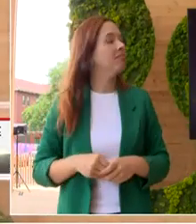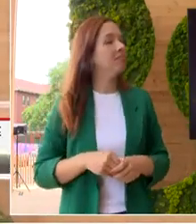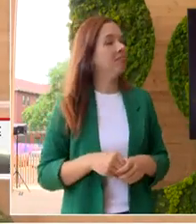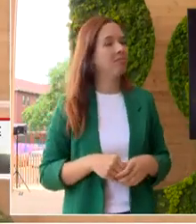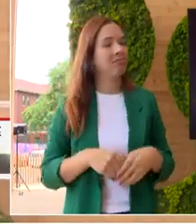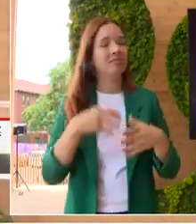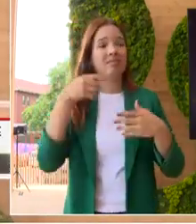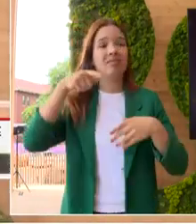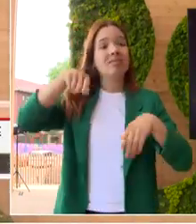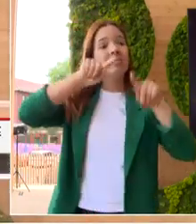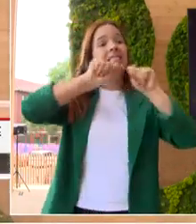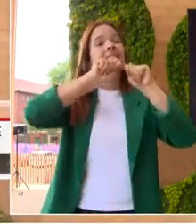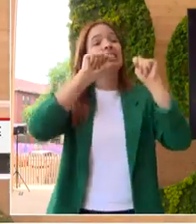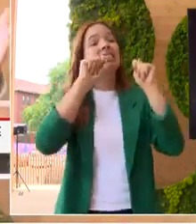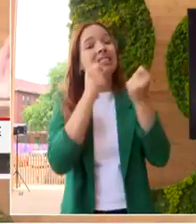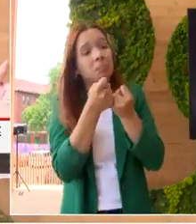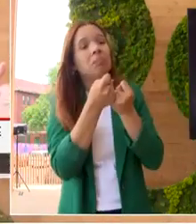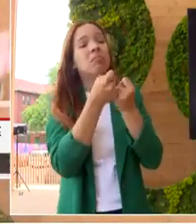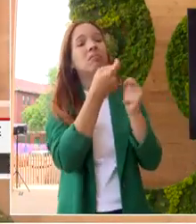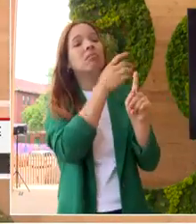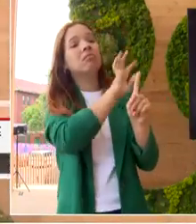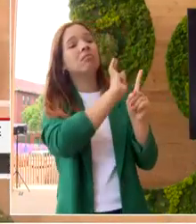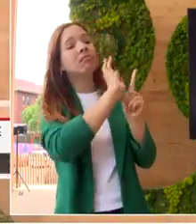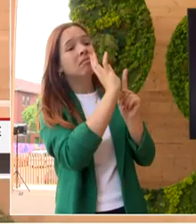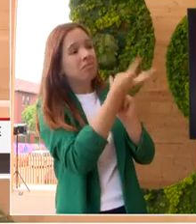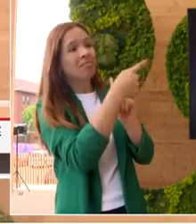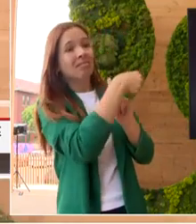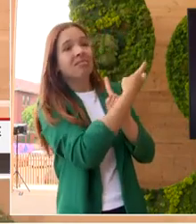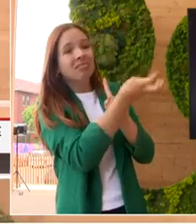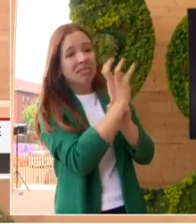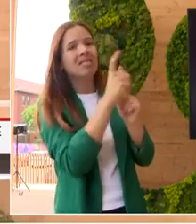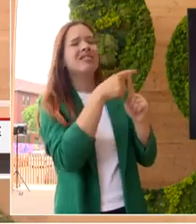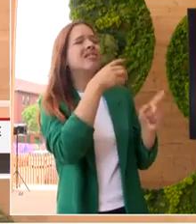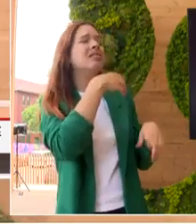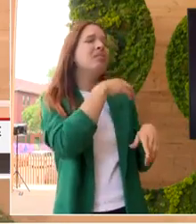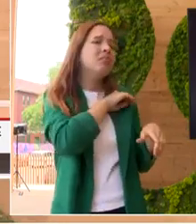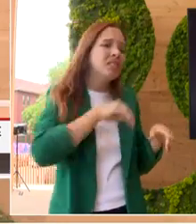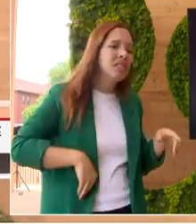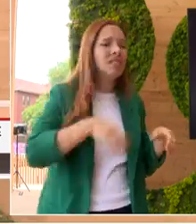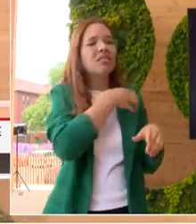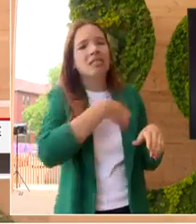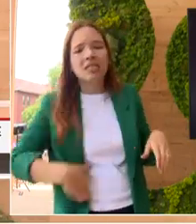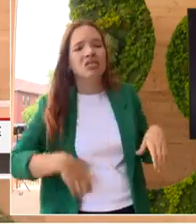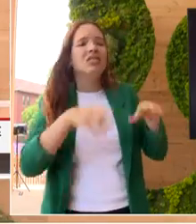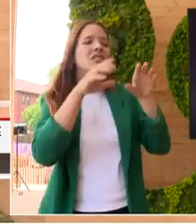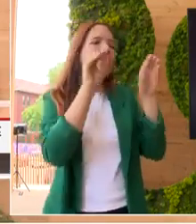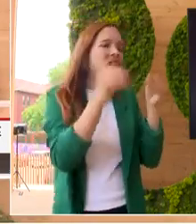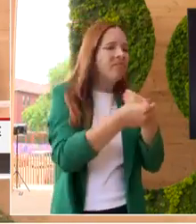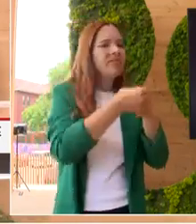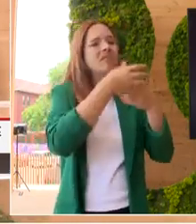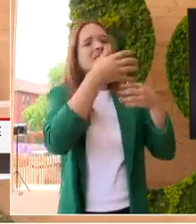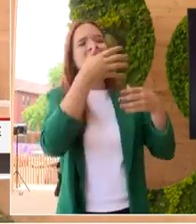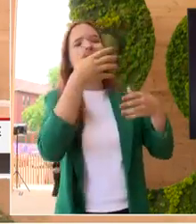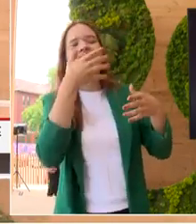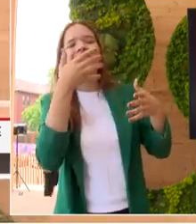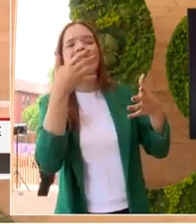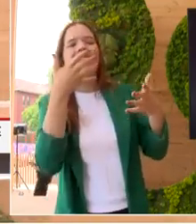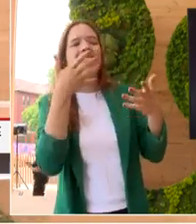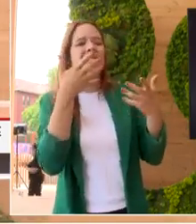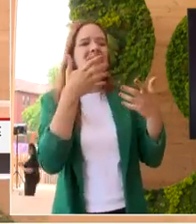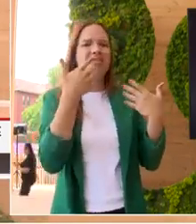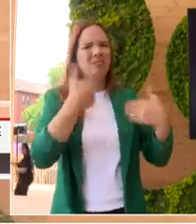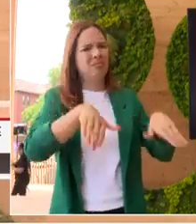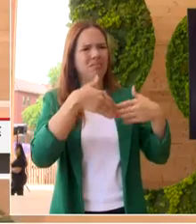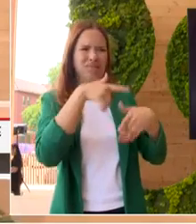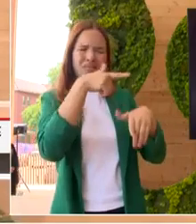has already mentioned, the deputy mayor, the deputy mayor's office, I call them my big deal team. Sometimes people